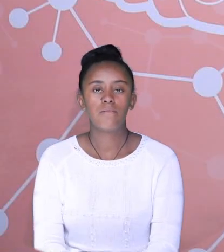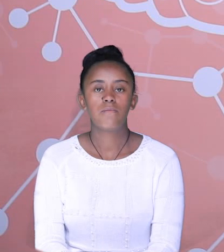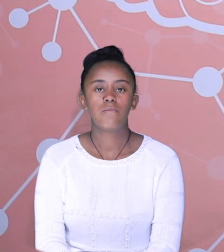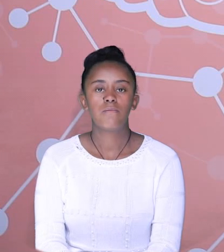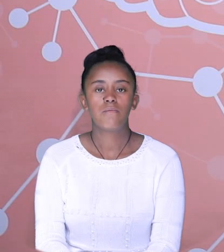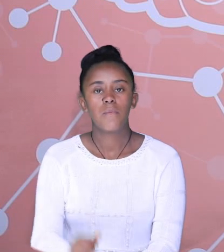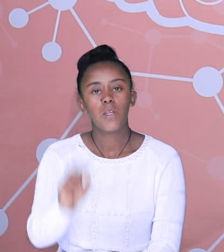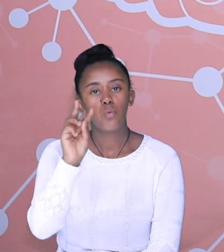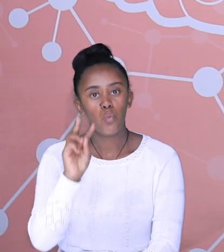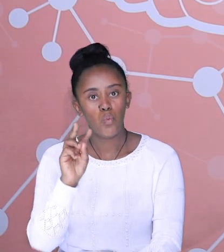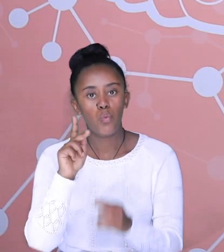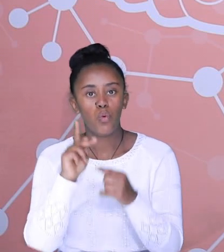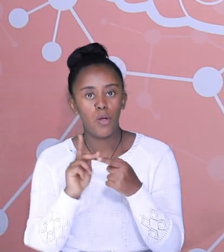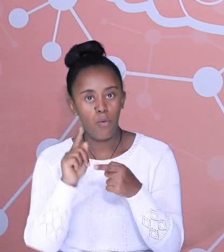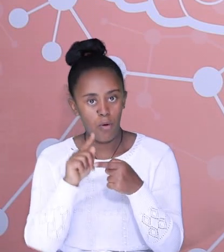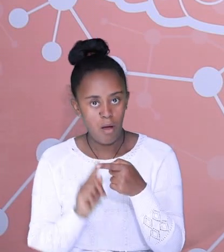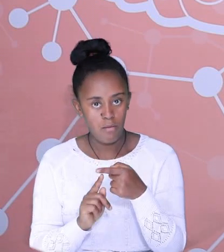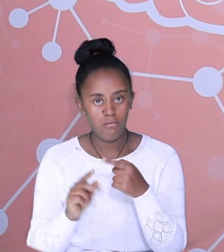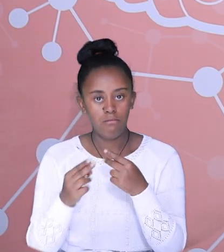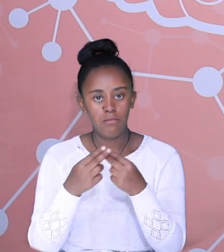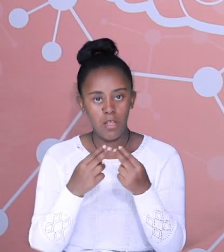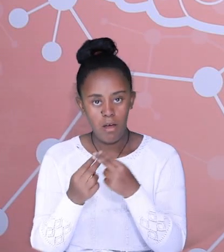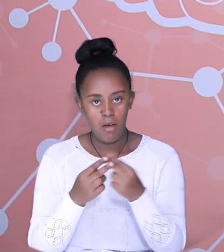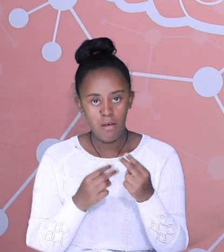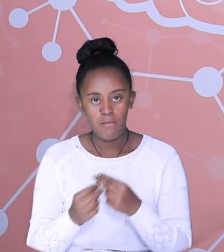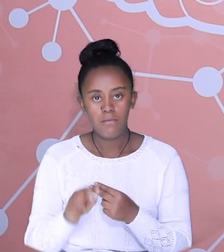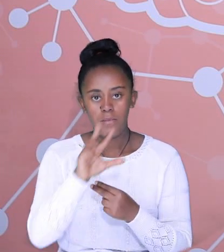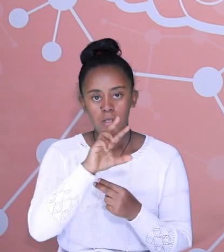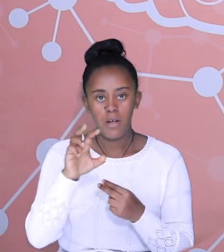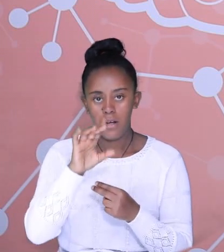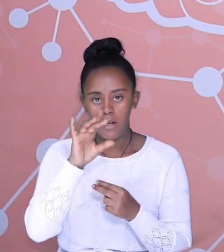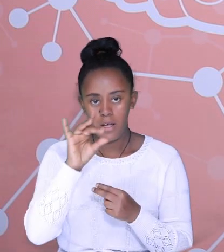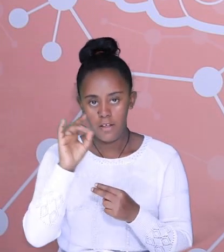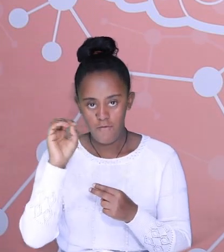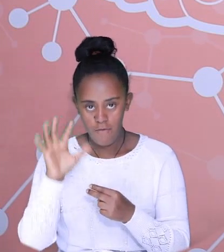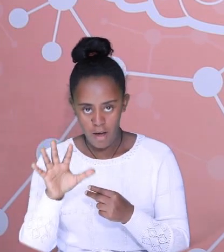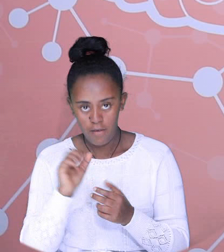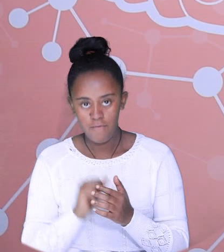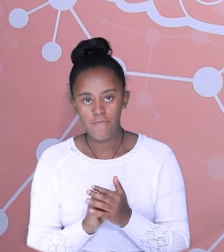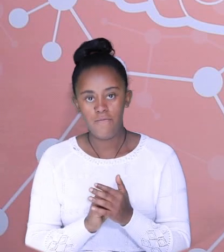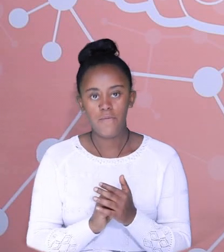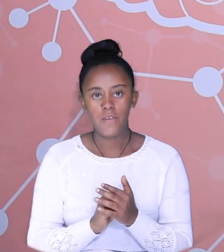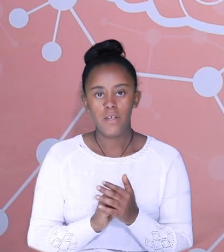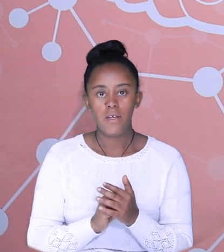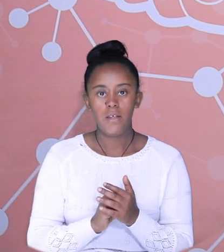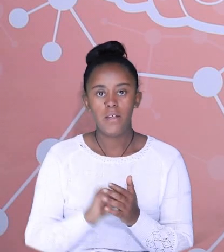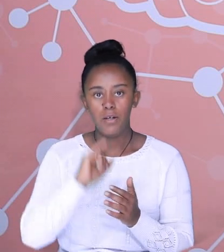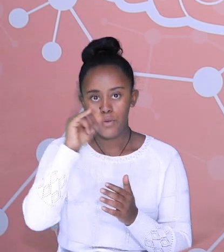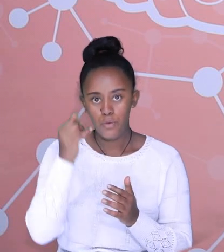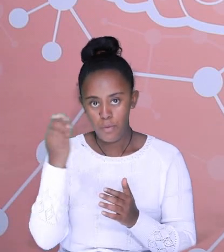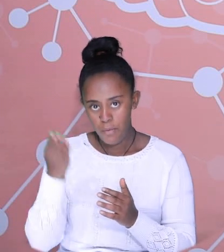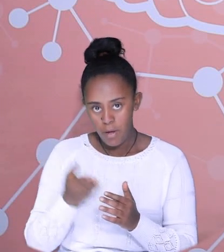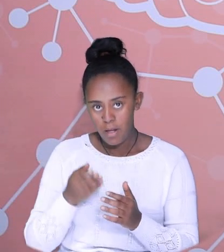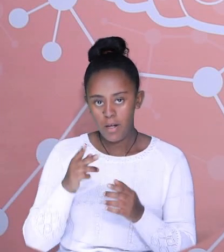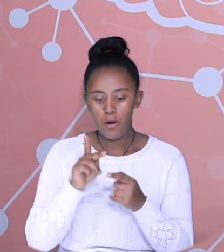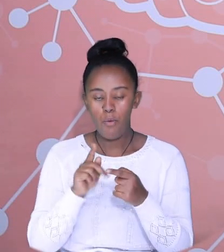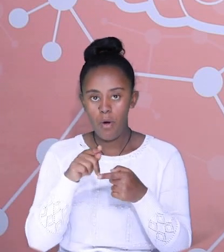2 kilogram times 385 joule per